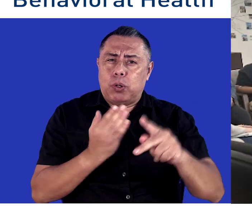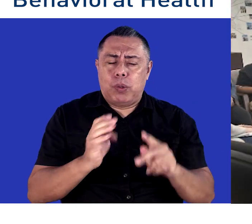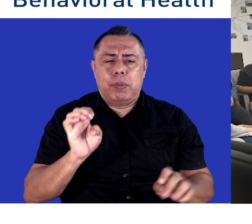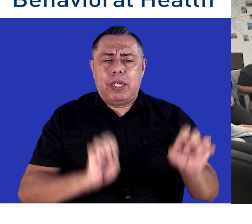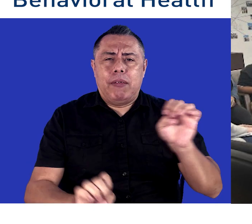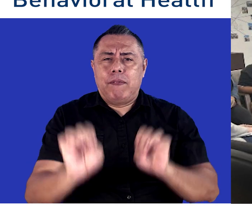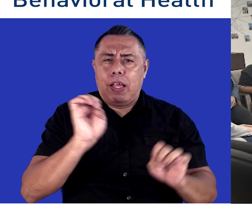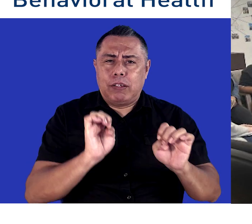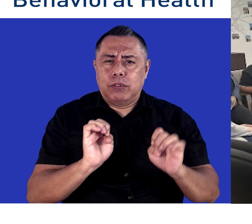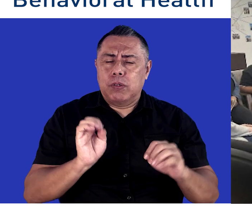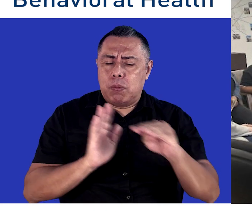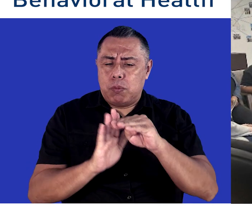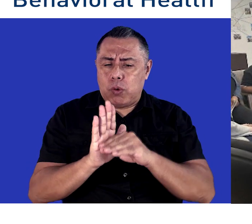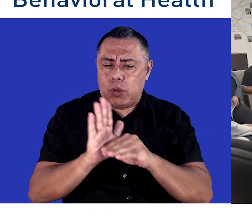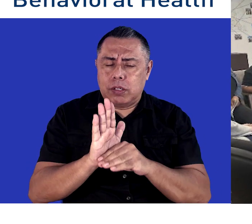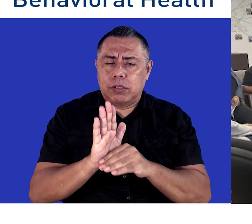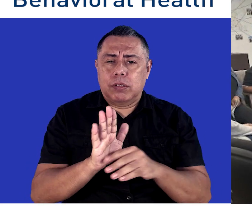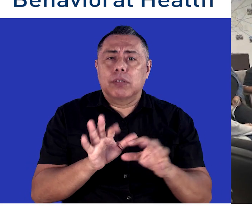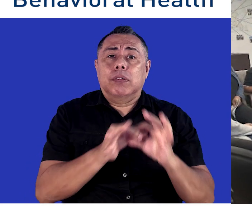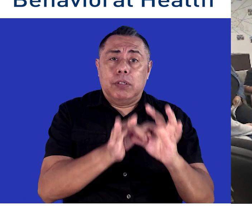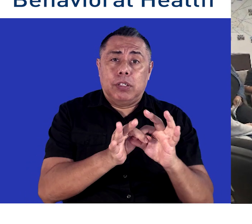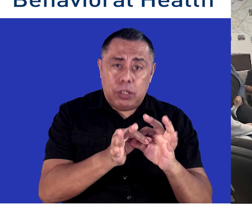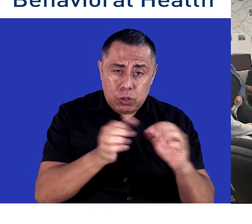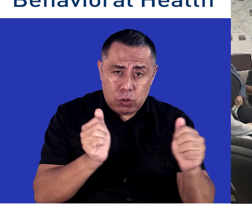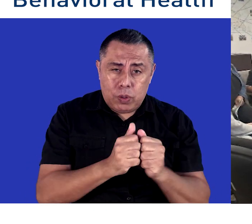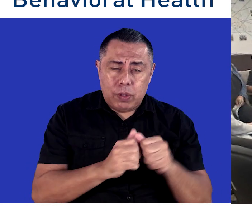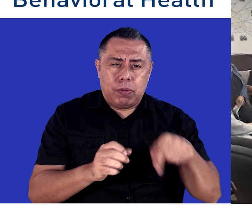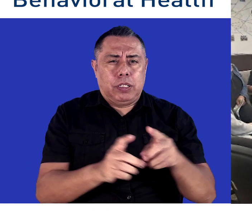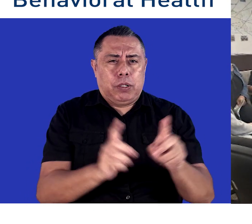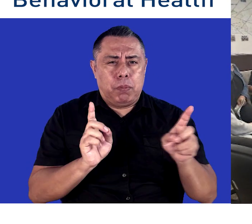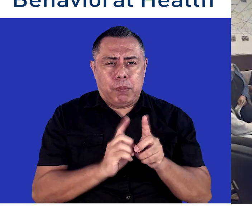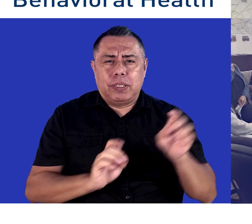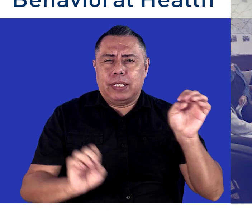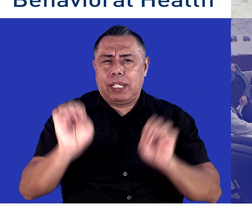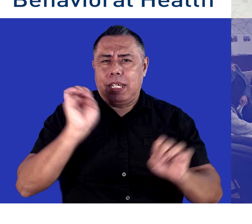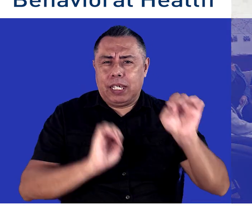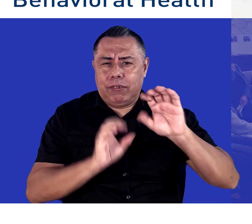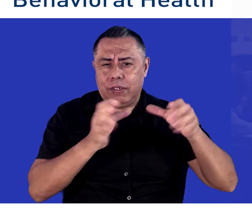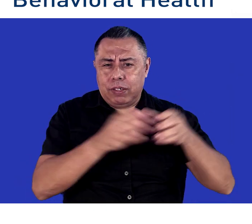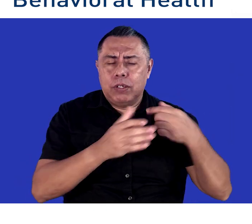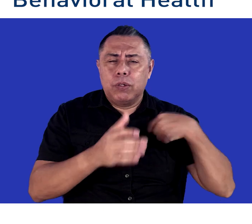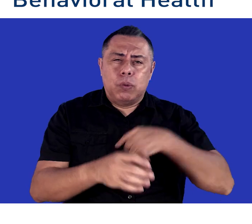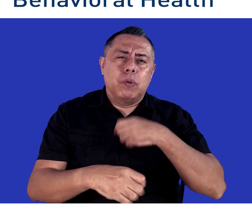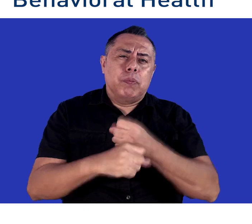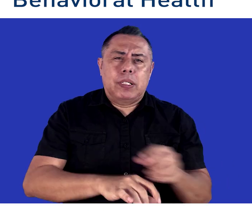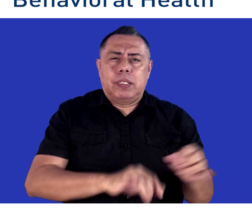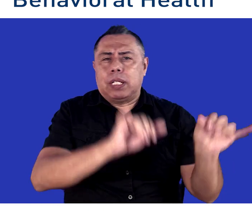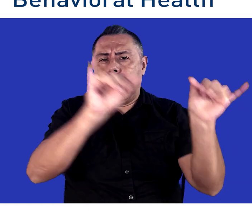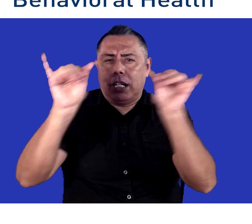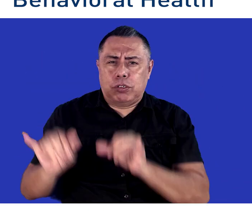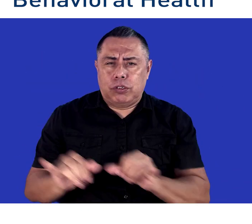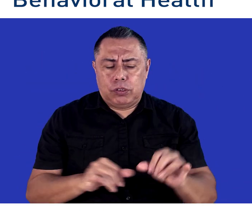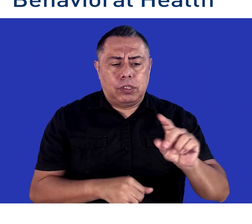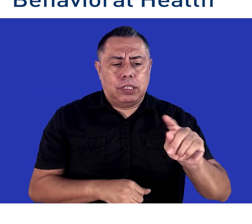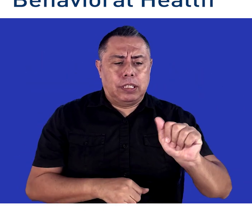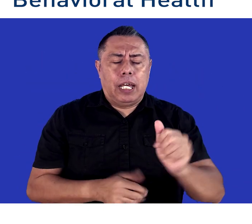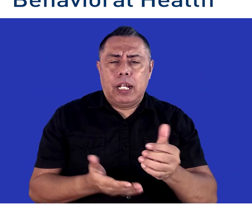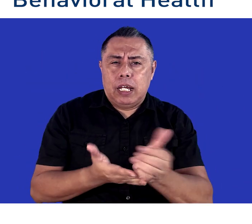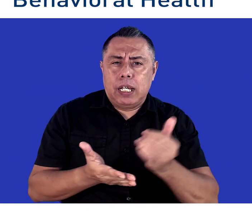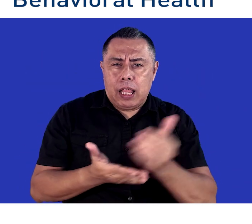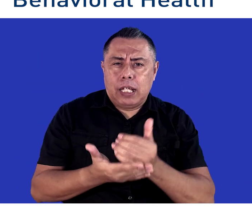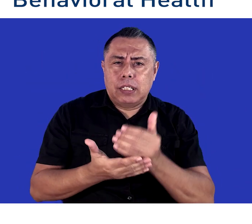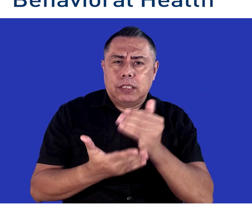evaluation protocols. Collaborating with the department's evaluation unit, we developed standardized data protocols to